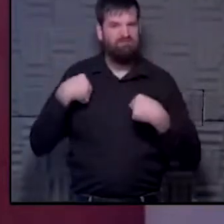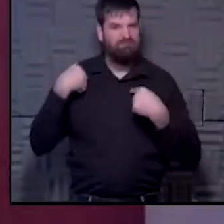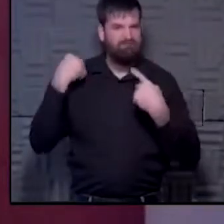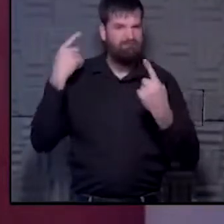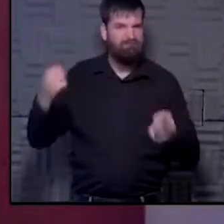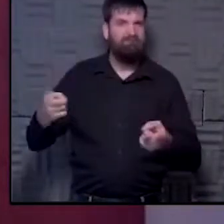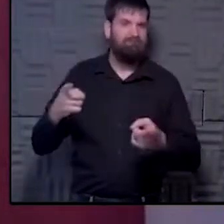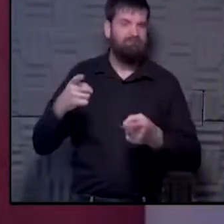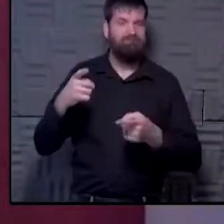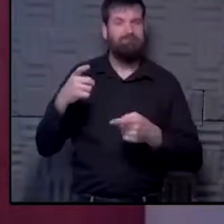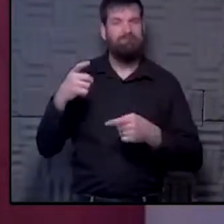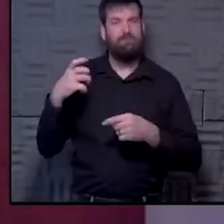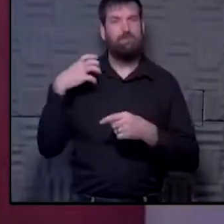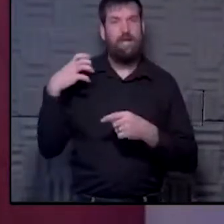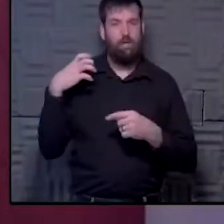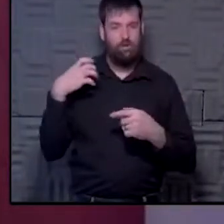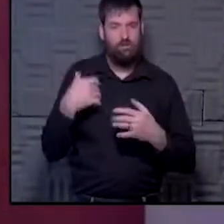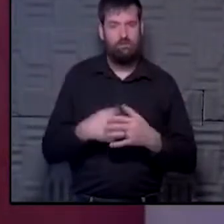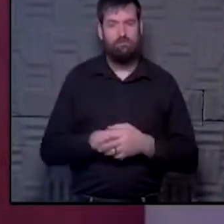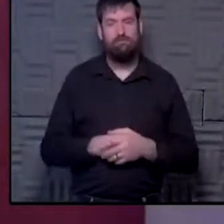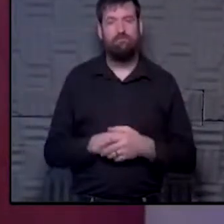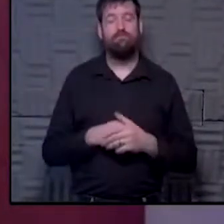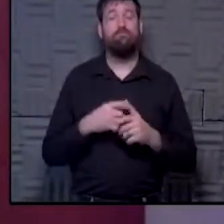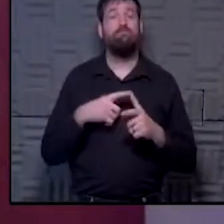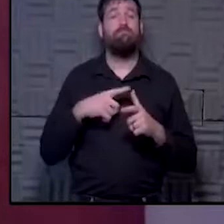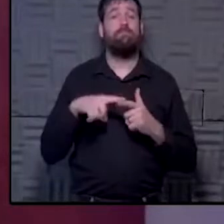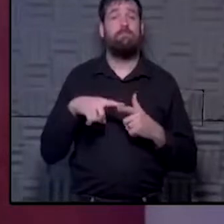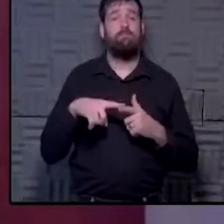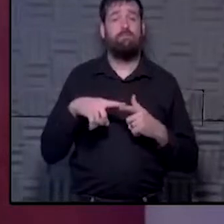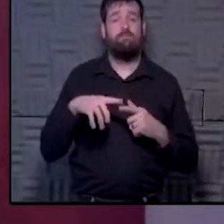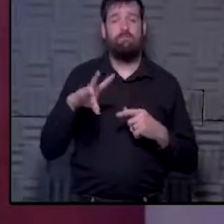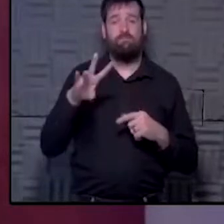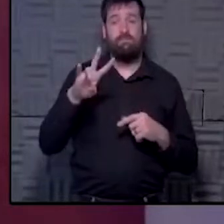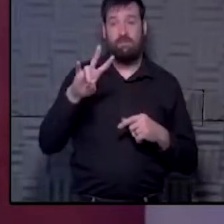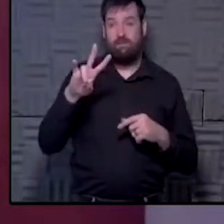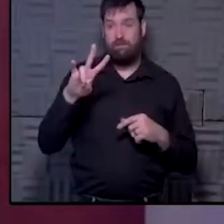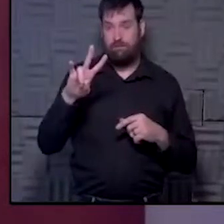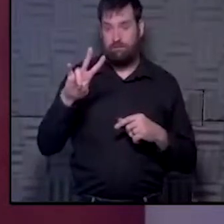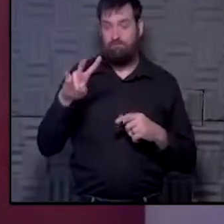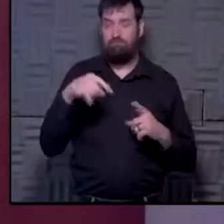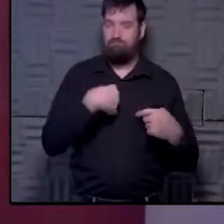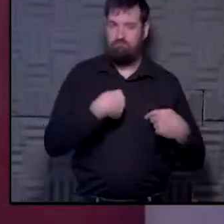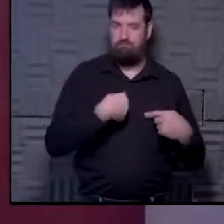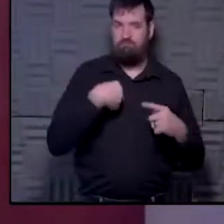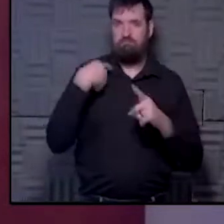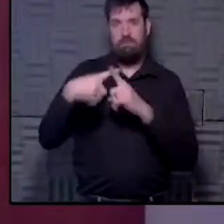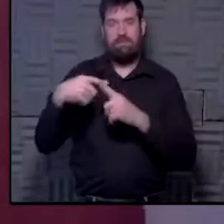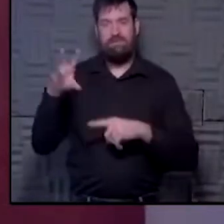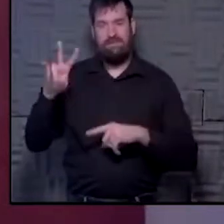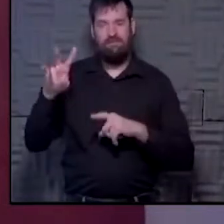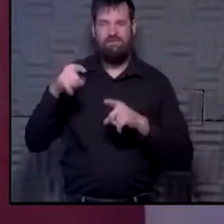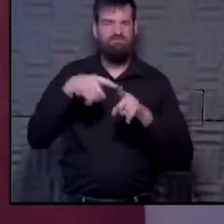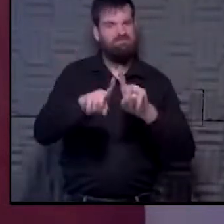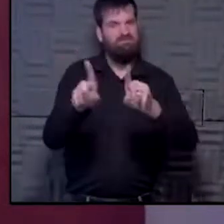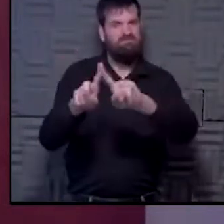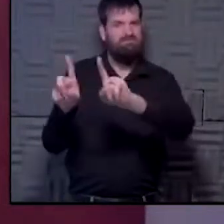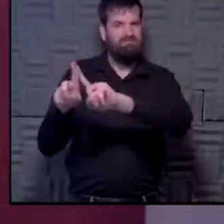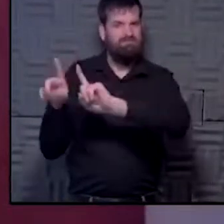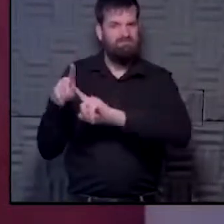time. And then 7, in addition to me, 7 very multidisciplinary